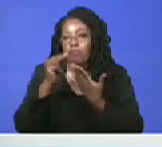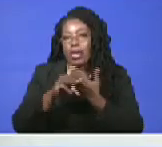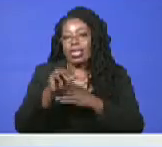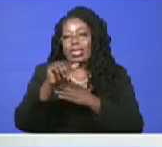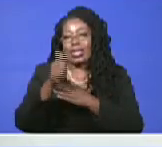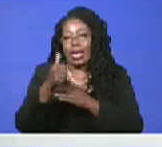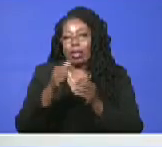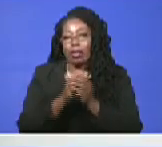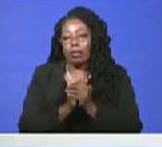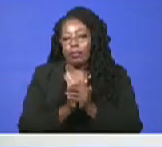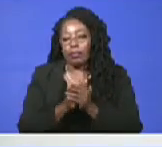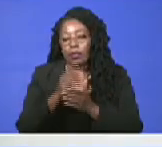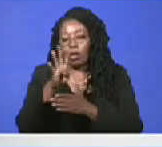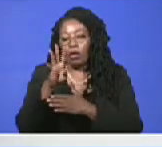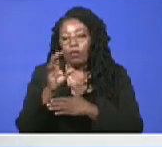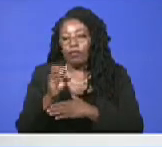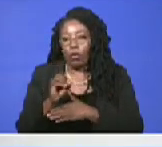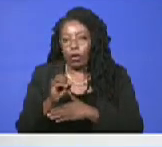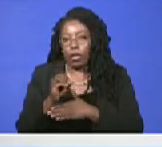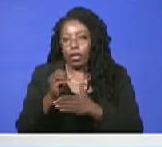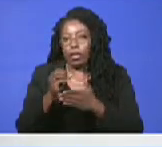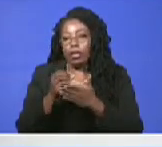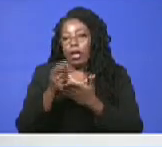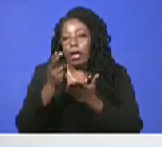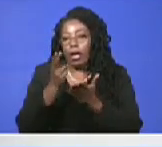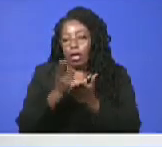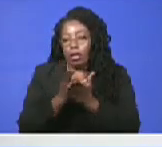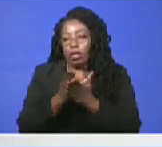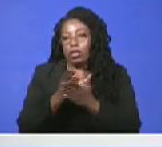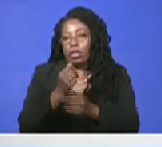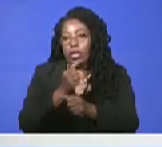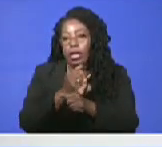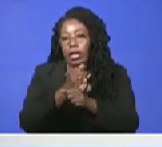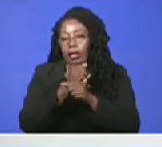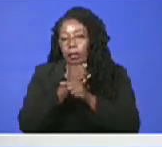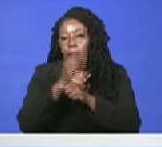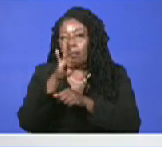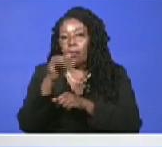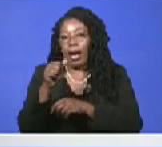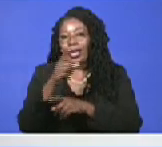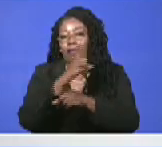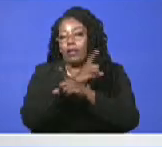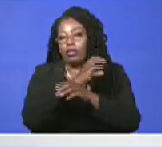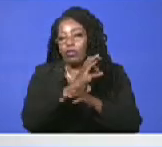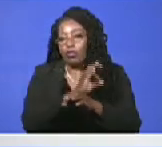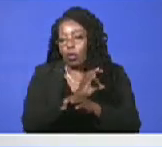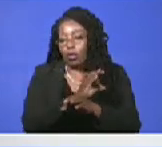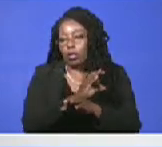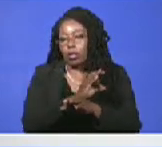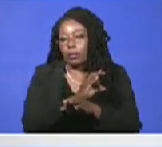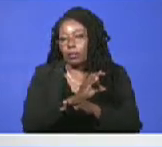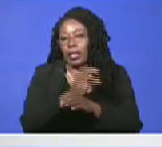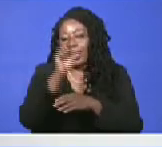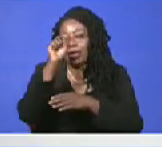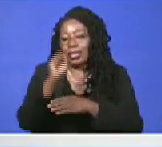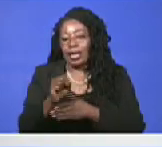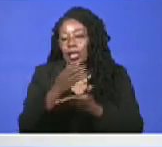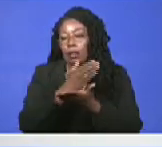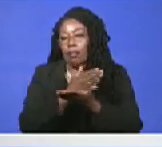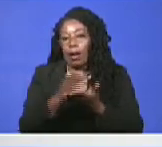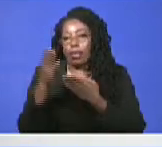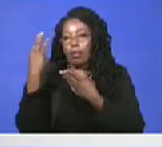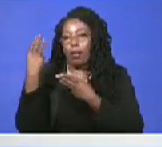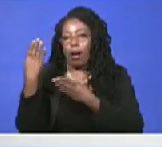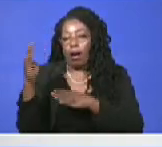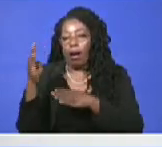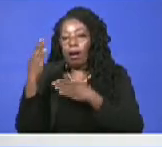40 migrants are in Immigration Department custody tonight after being apprehended by Defense Force Marines in the southern Bahamas yesterday